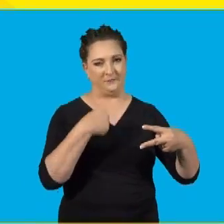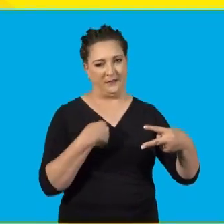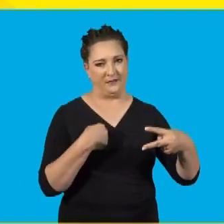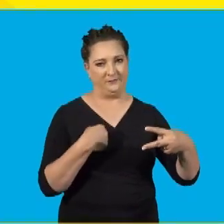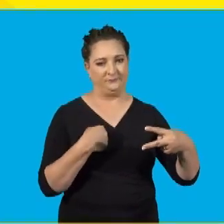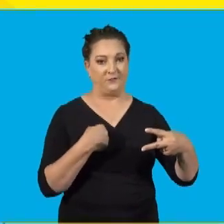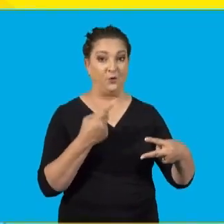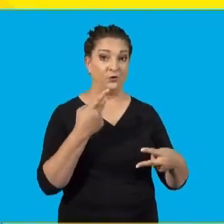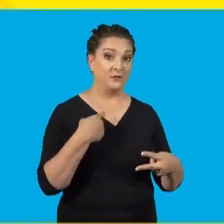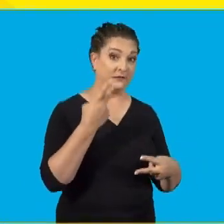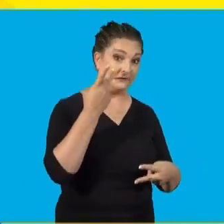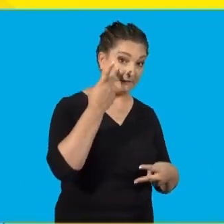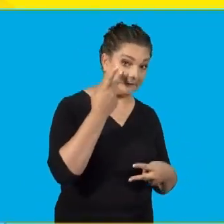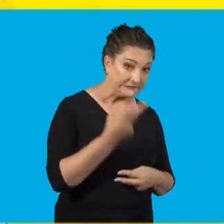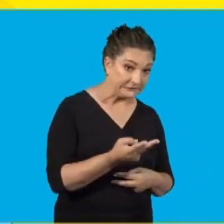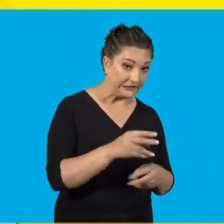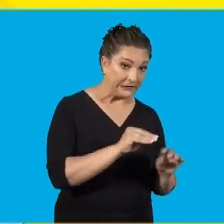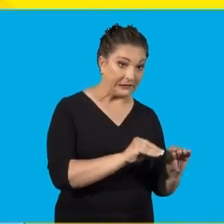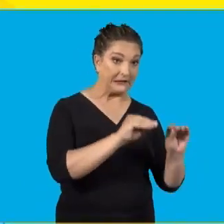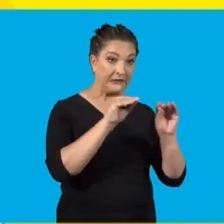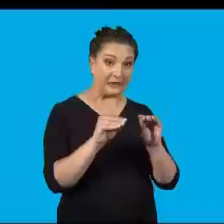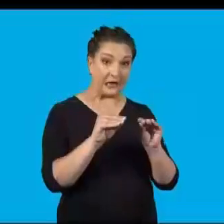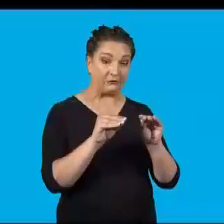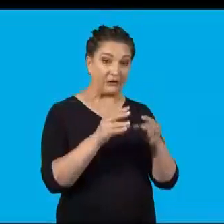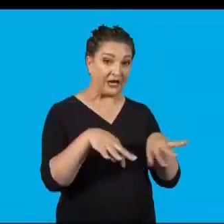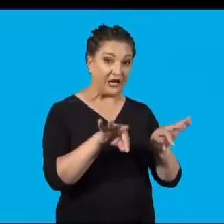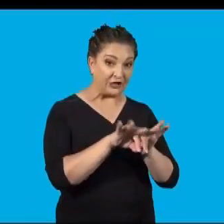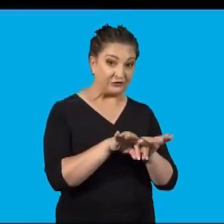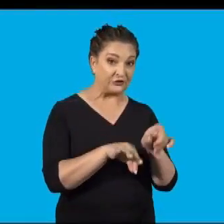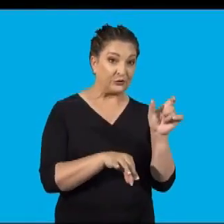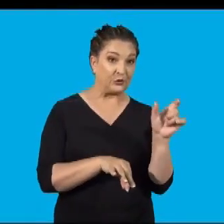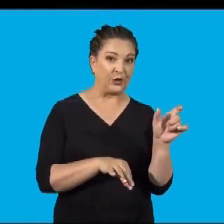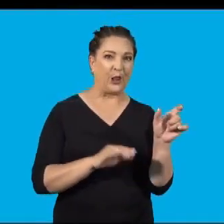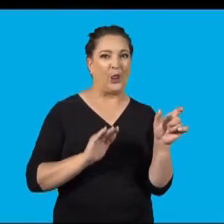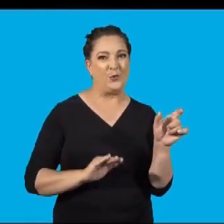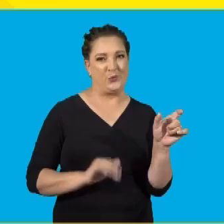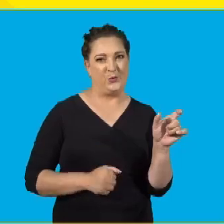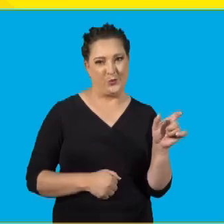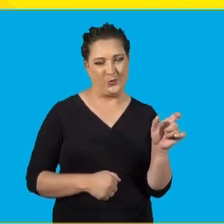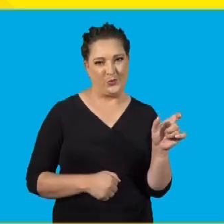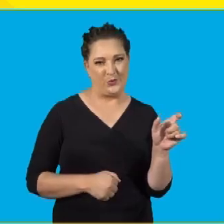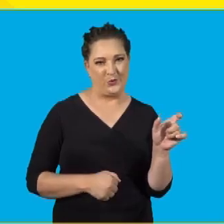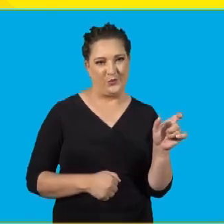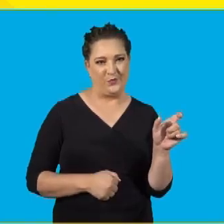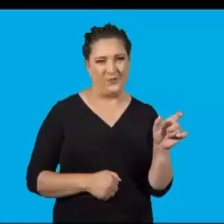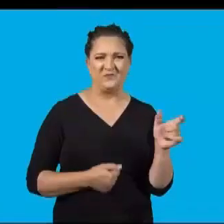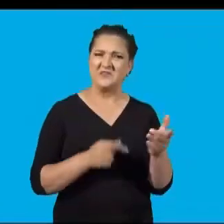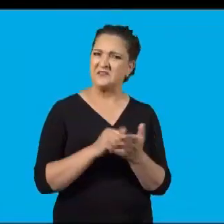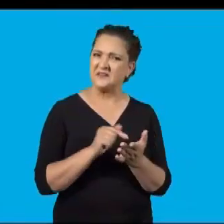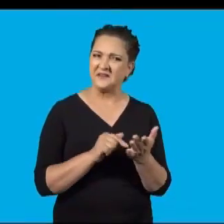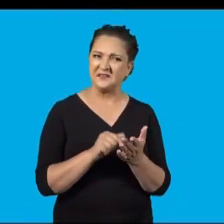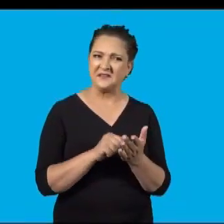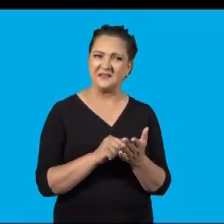point, whenever you see that your carrying value is now low and you calculate